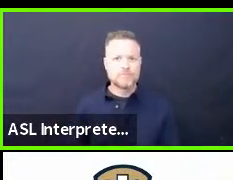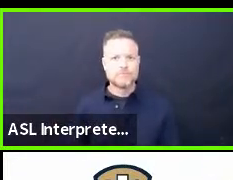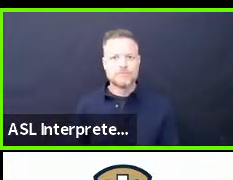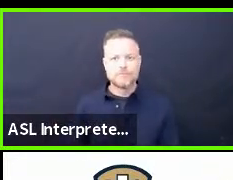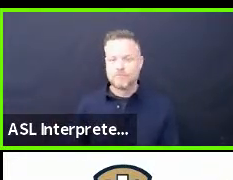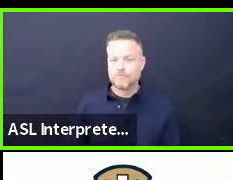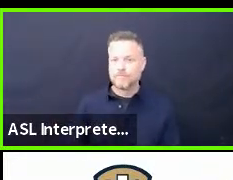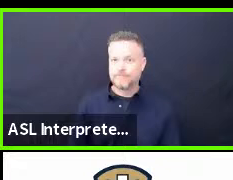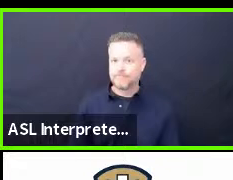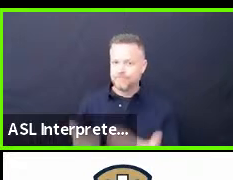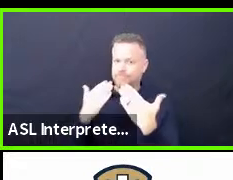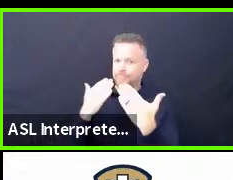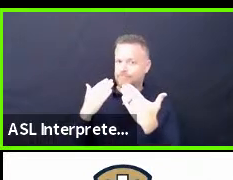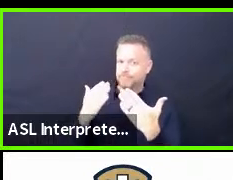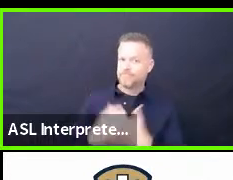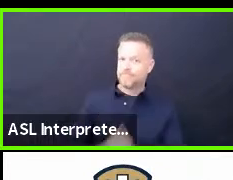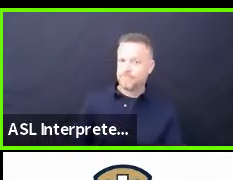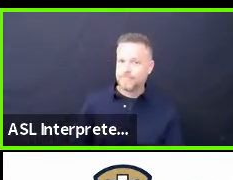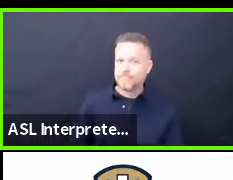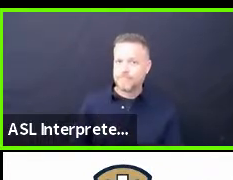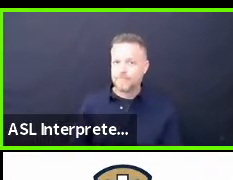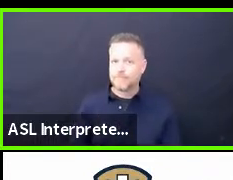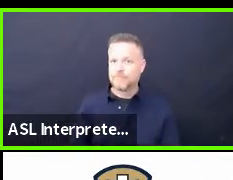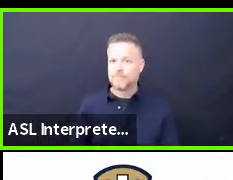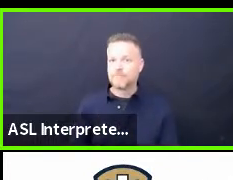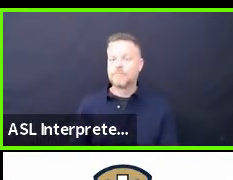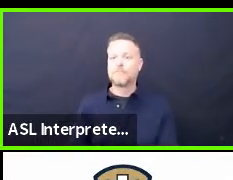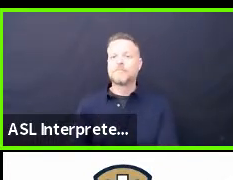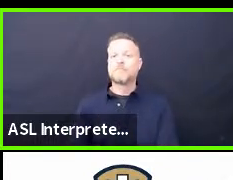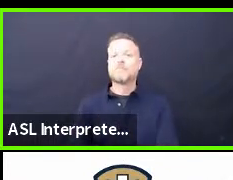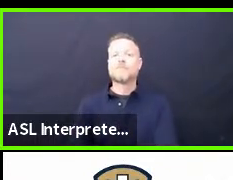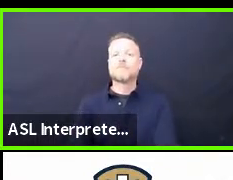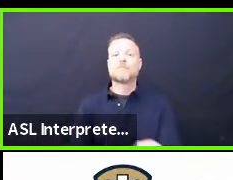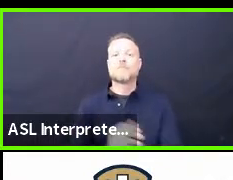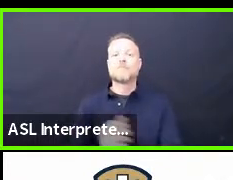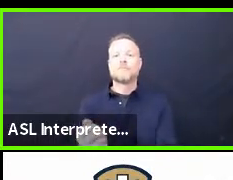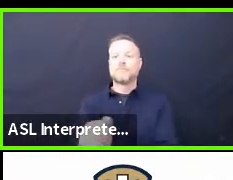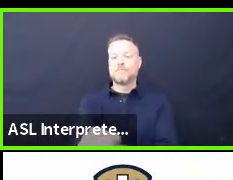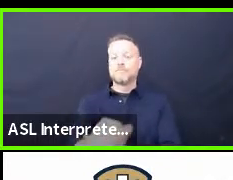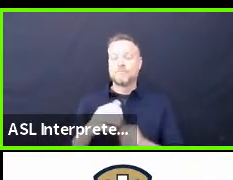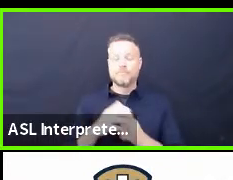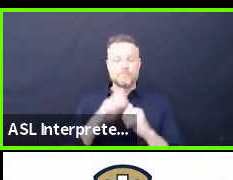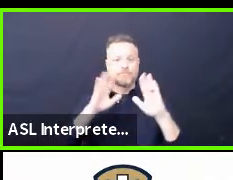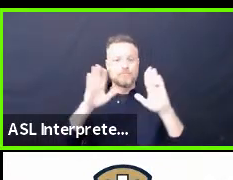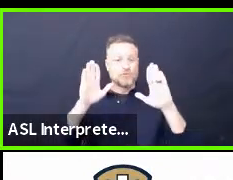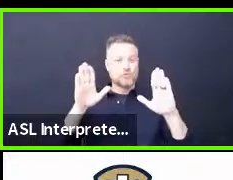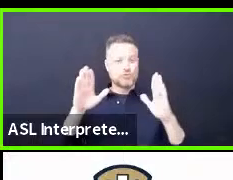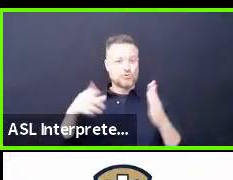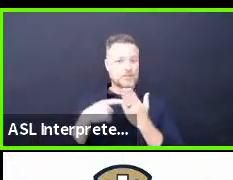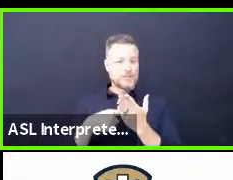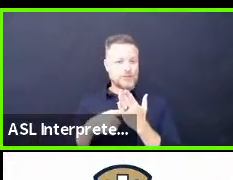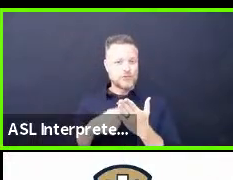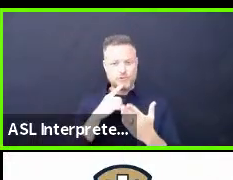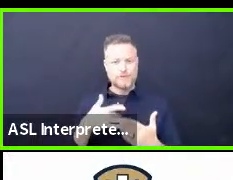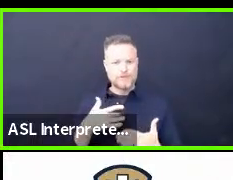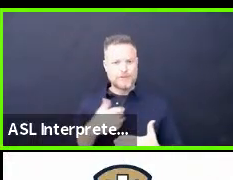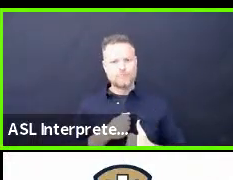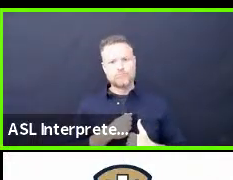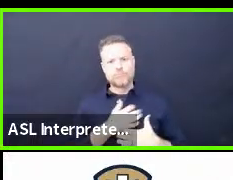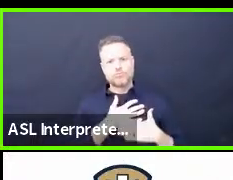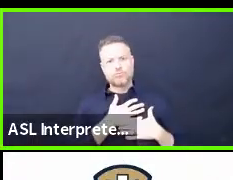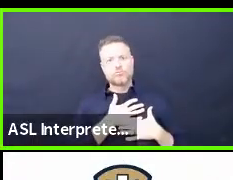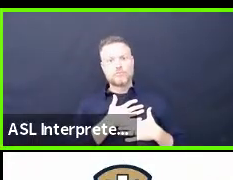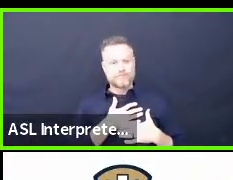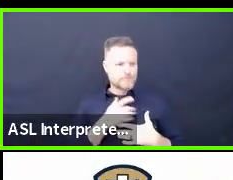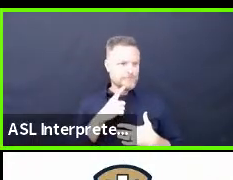Thank you. Pretty sure I unmuted. Okay, that was such an amazing discussion. It really warmed my heart to have